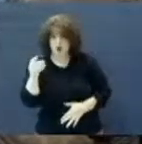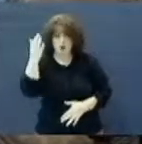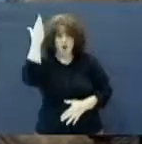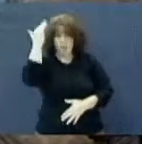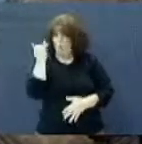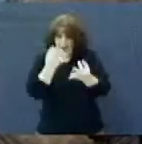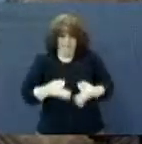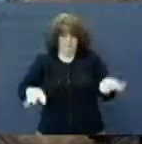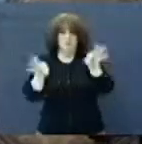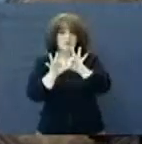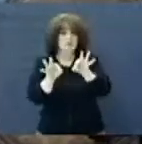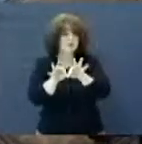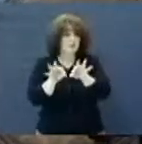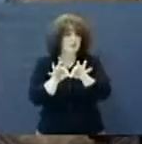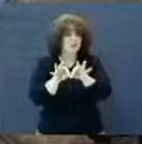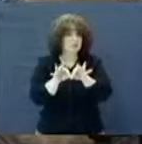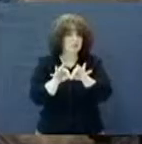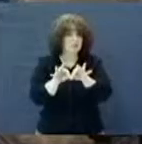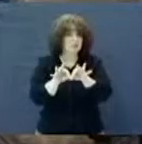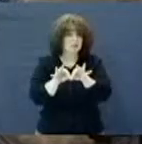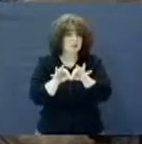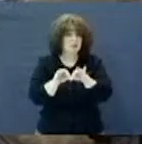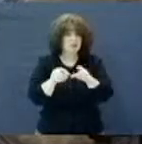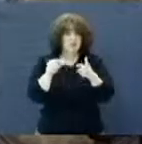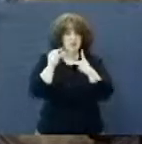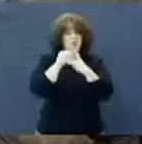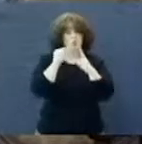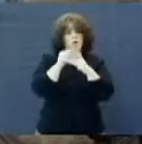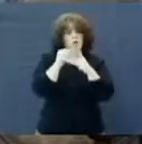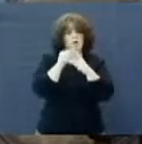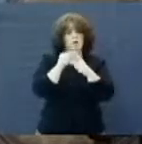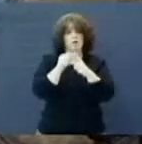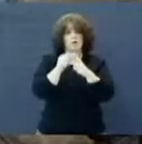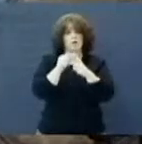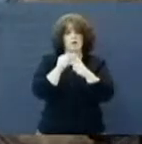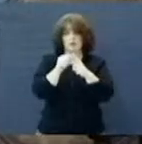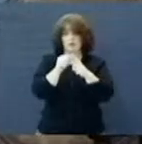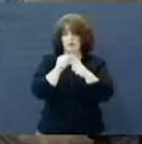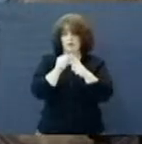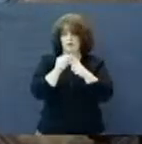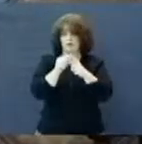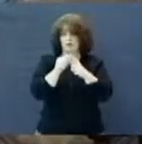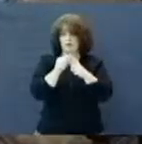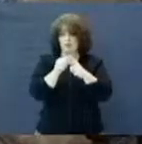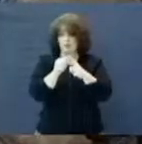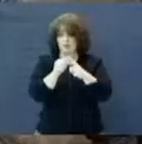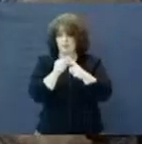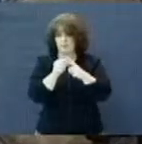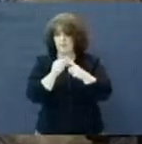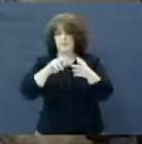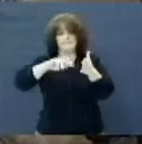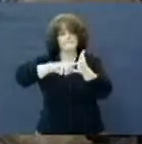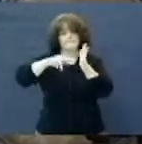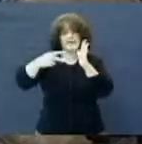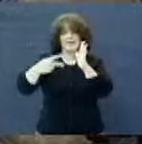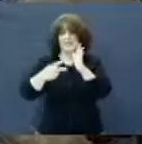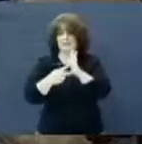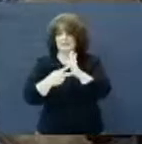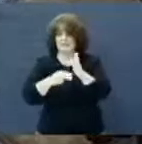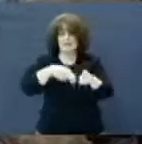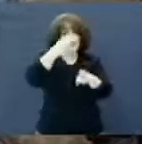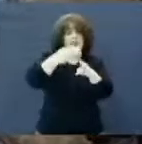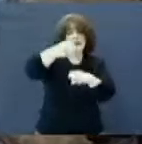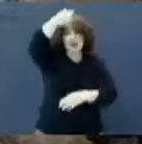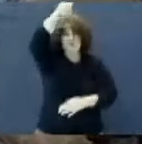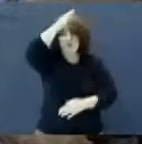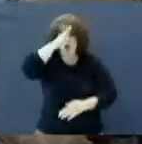important? Well, that's the word Yahweh. That's a covenant name of God. You know what